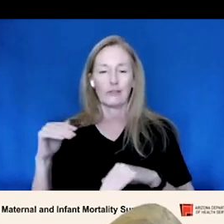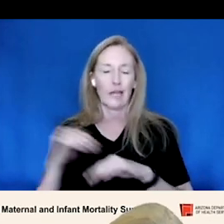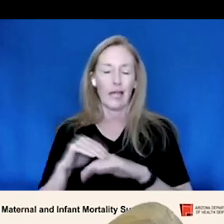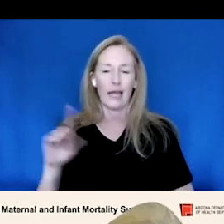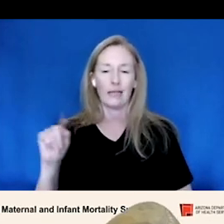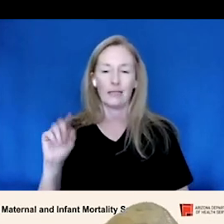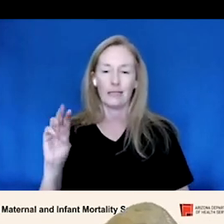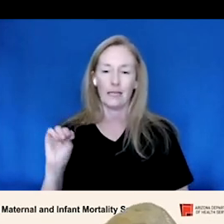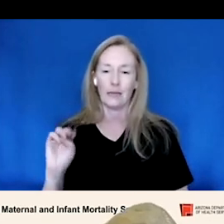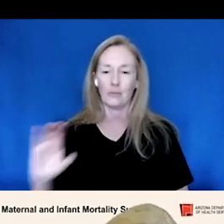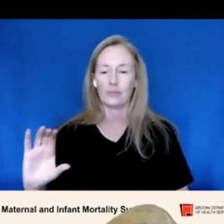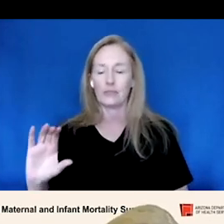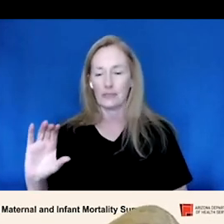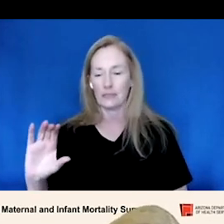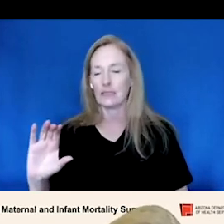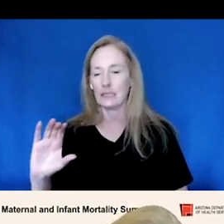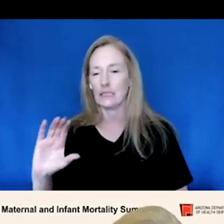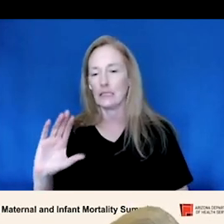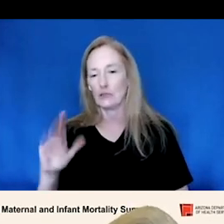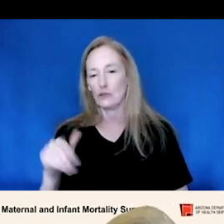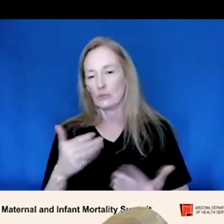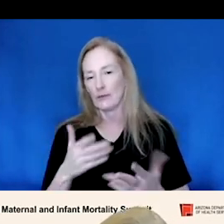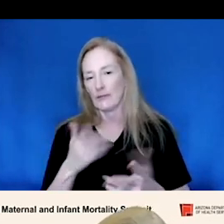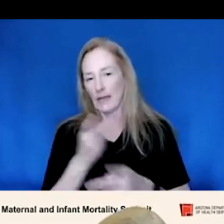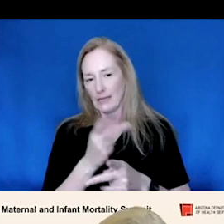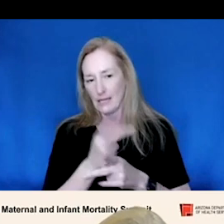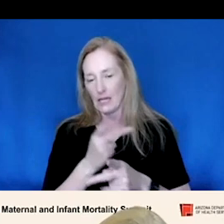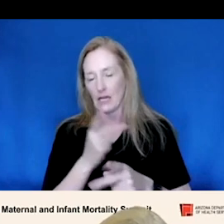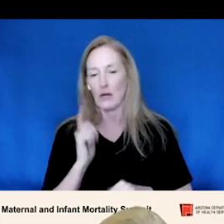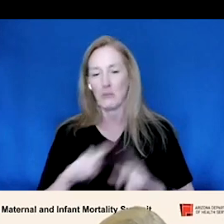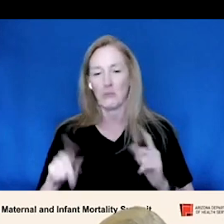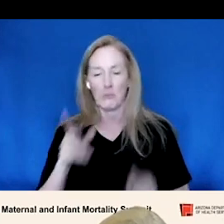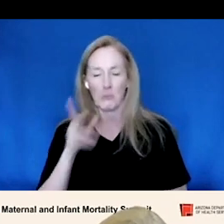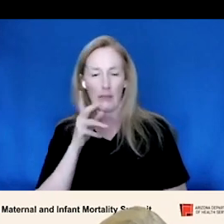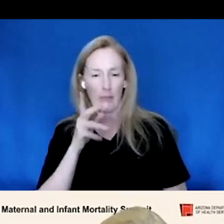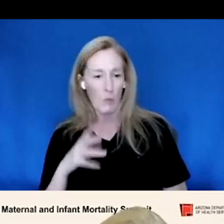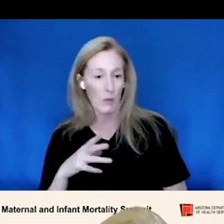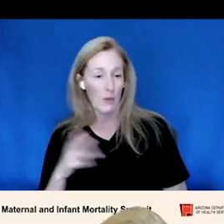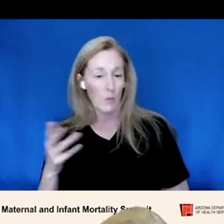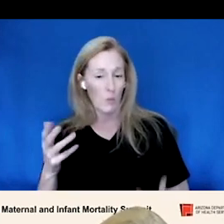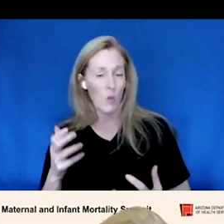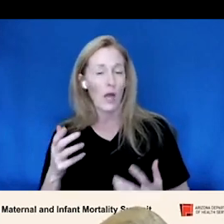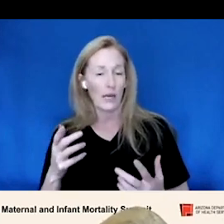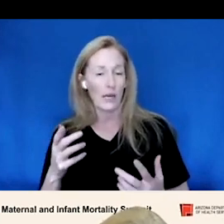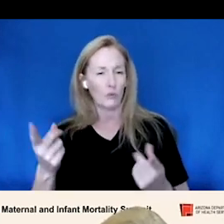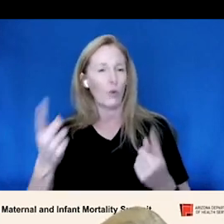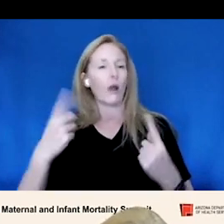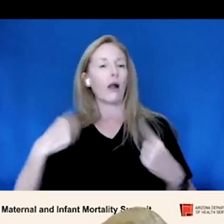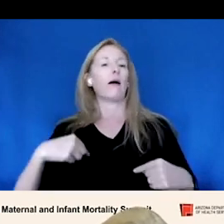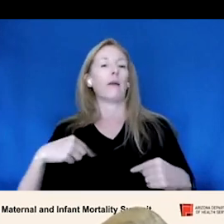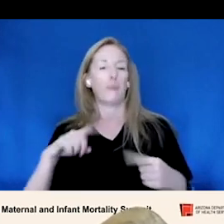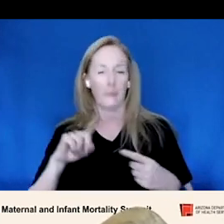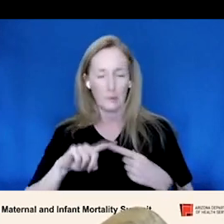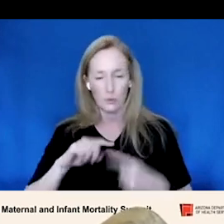thing is just the women in our community, they wanted to come in for the care into our clinic.